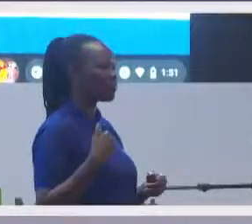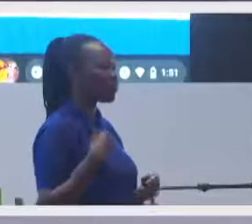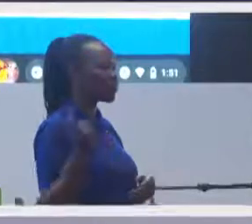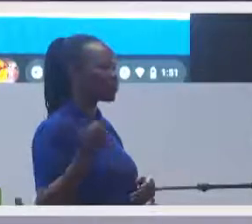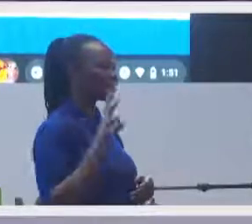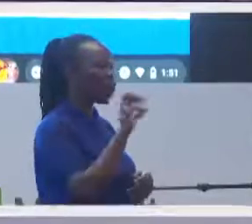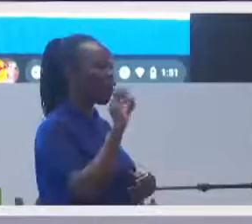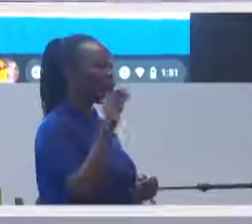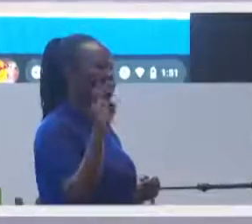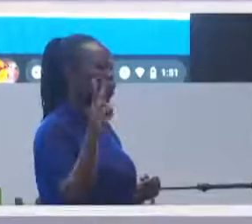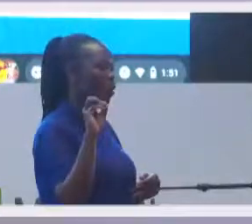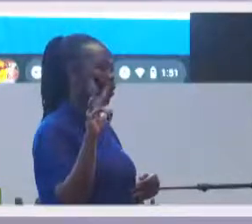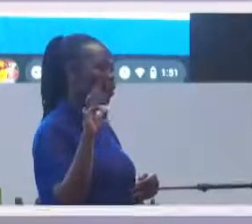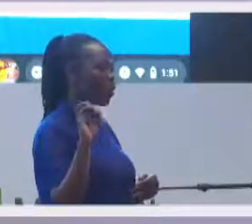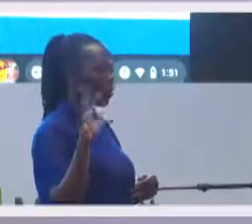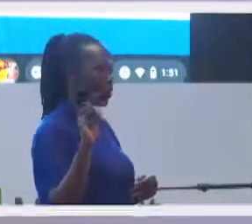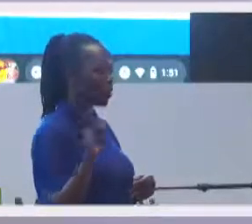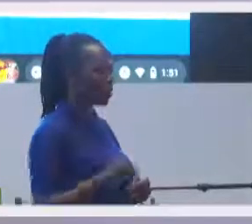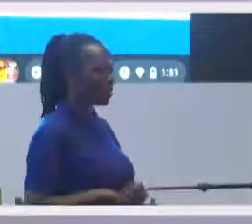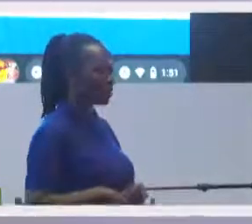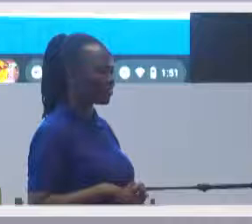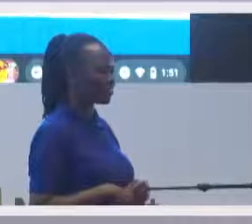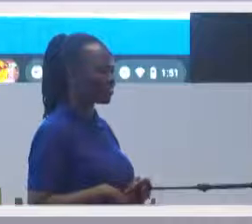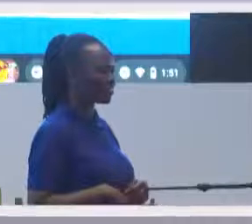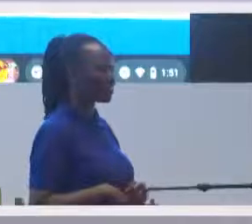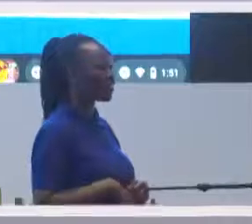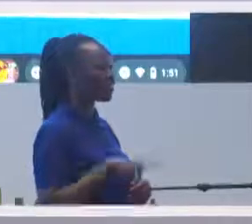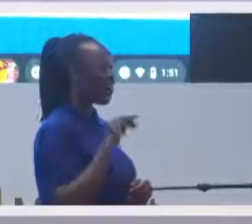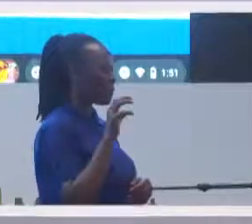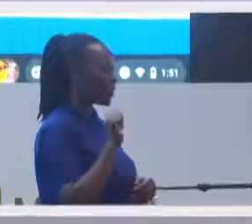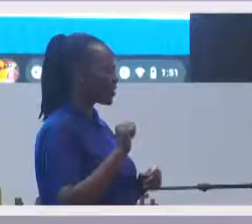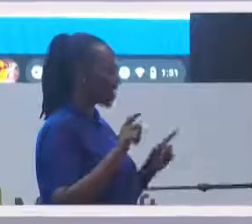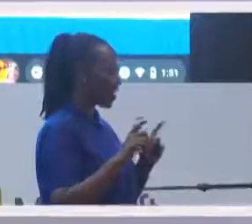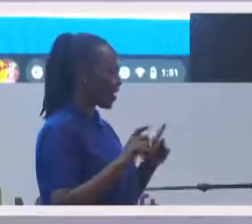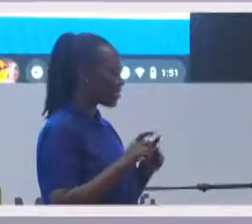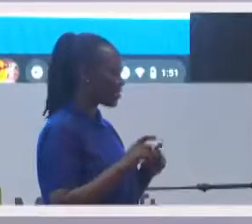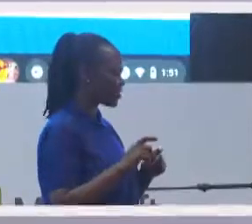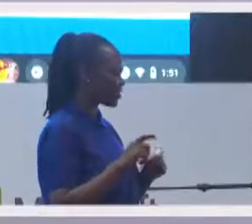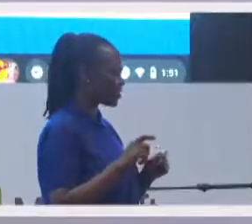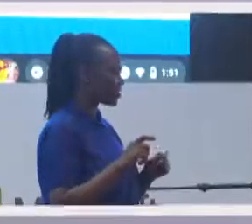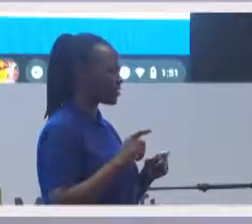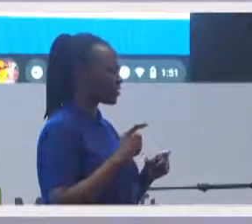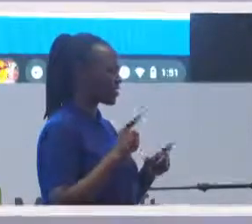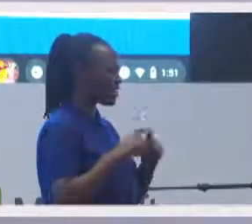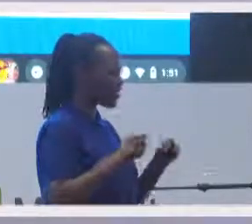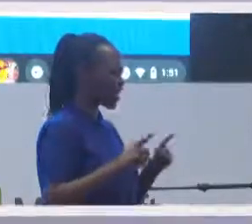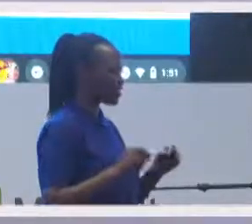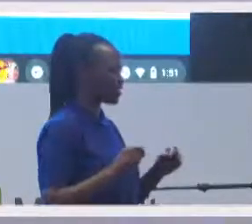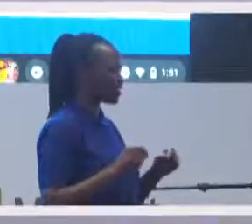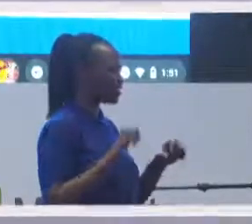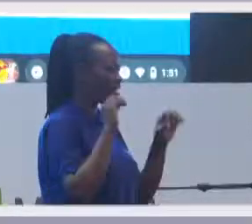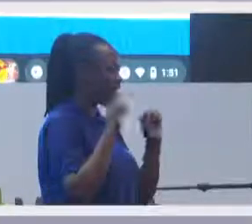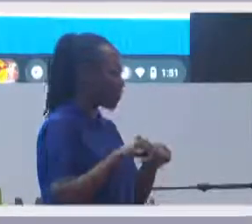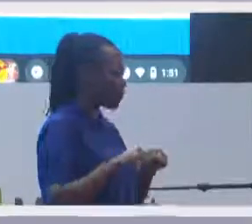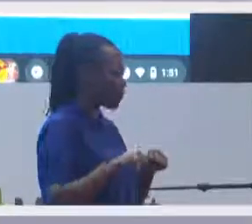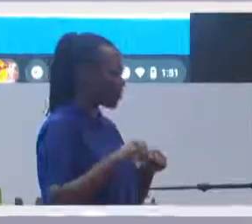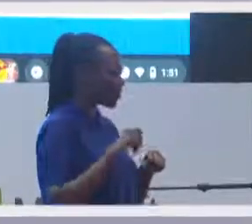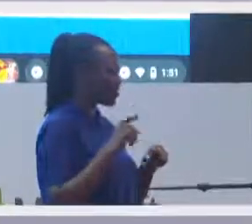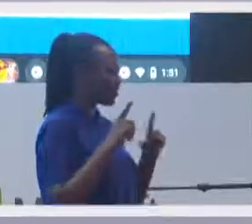Okay. Text. MasterCard. Text. TM. Text. Inable. Text.